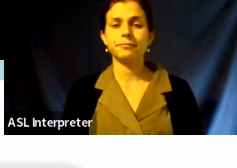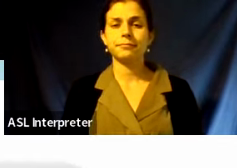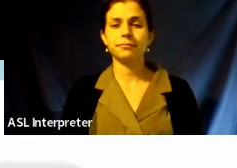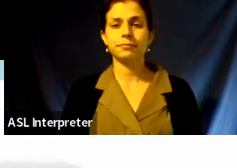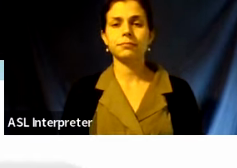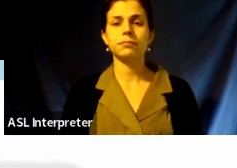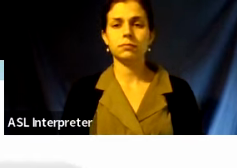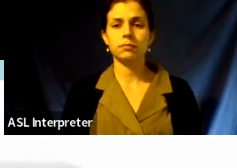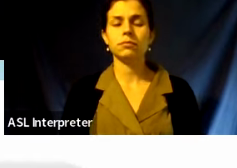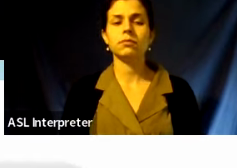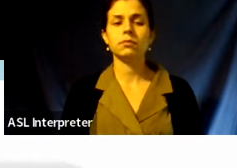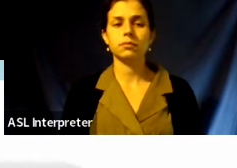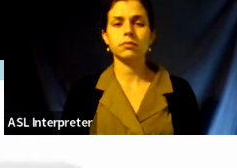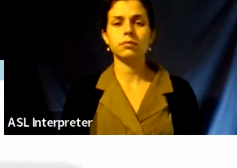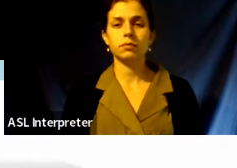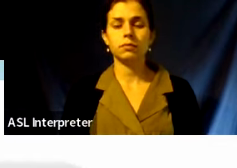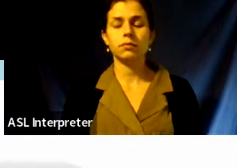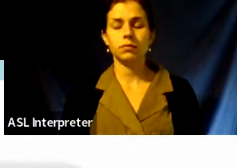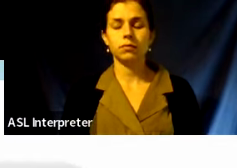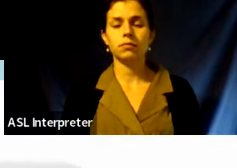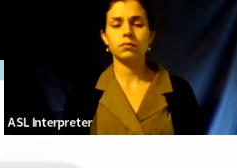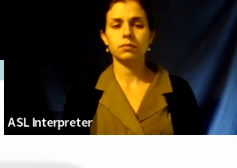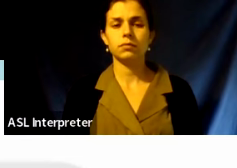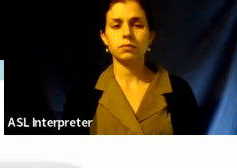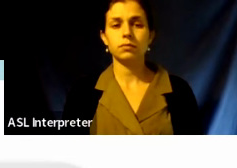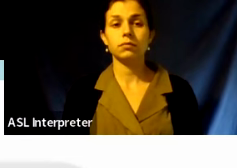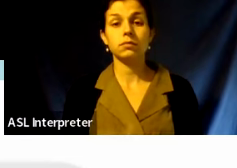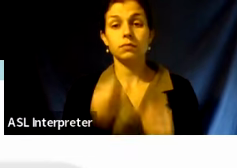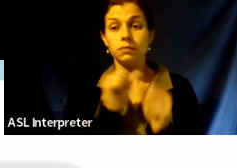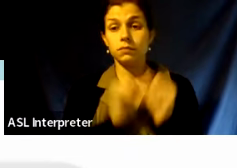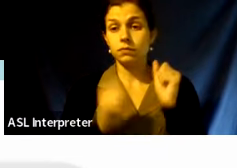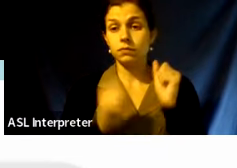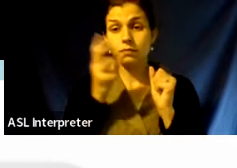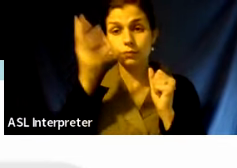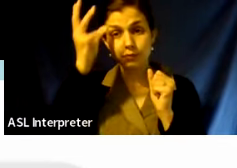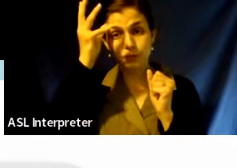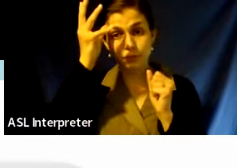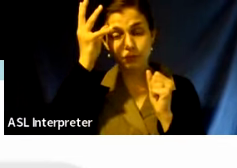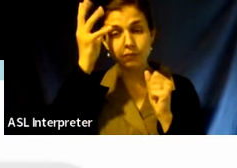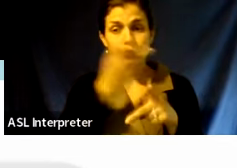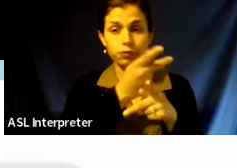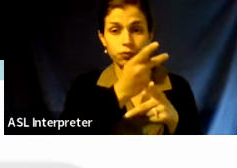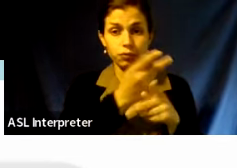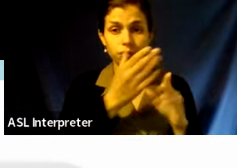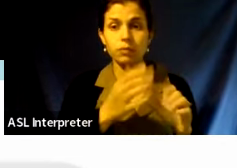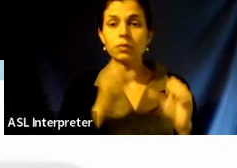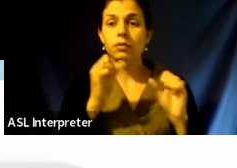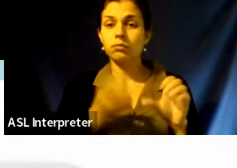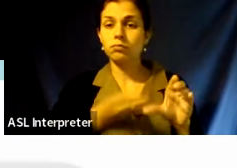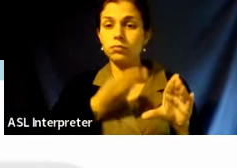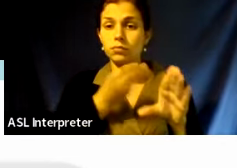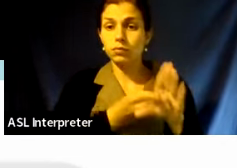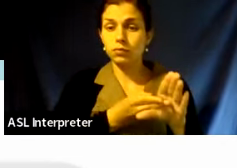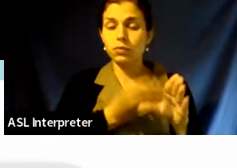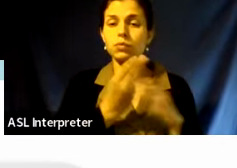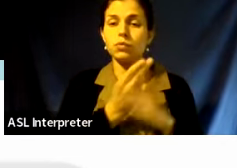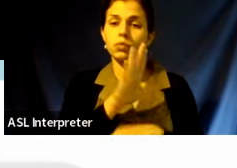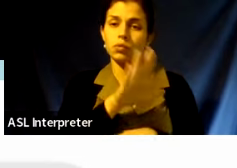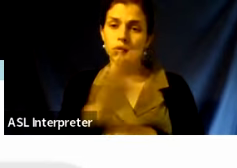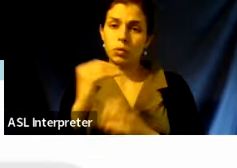So each parent and guardian can join ParentSquare using the email address or phone number that you provided the